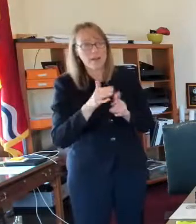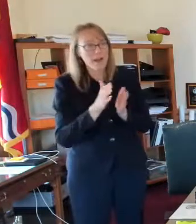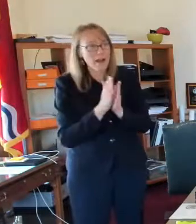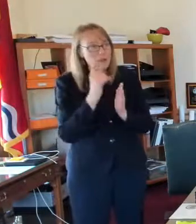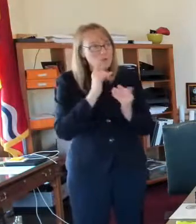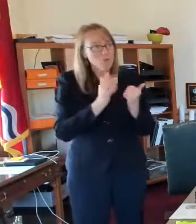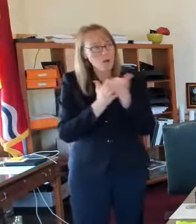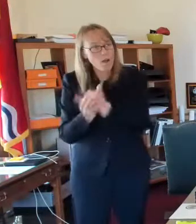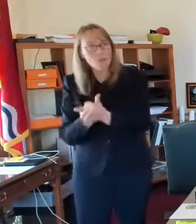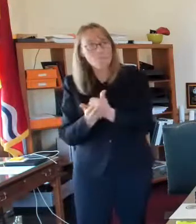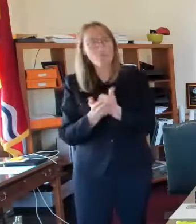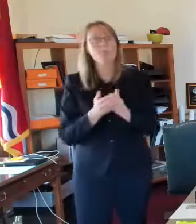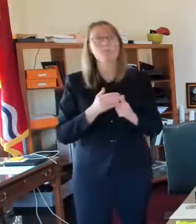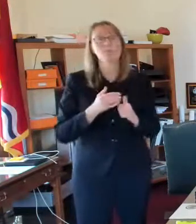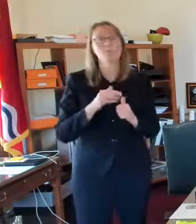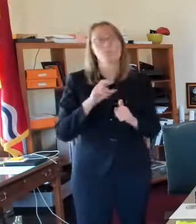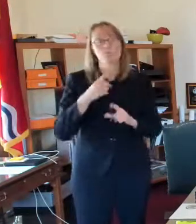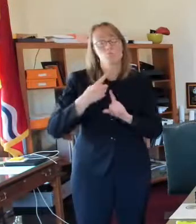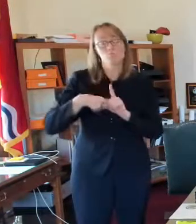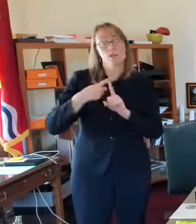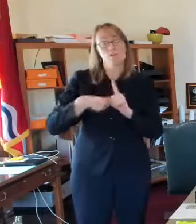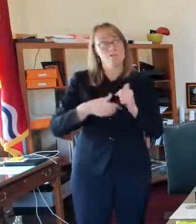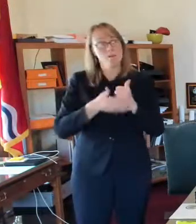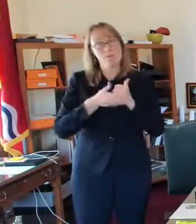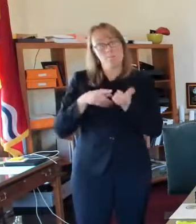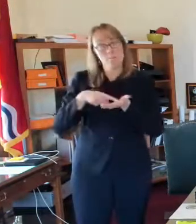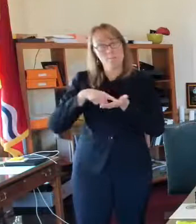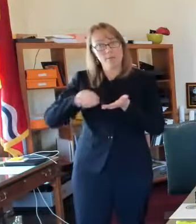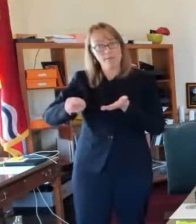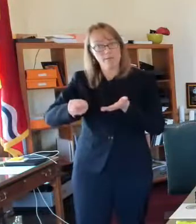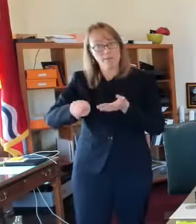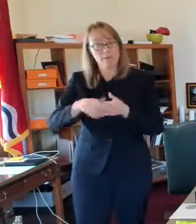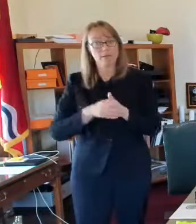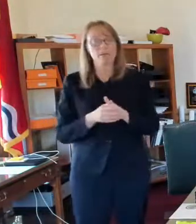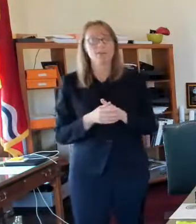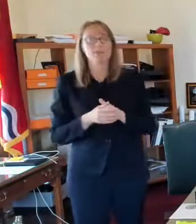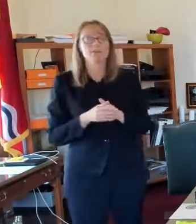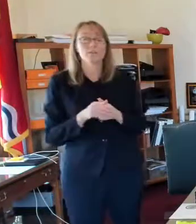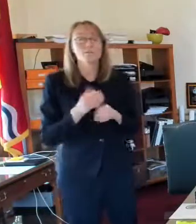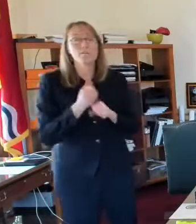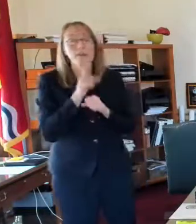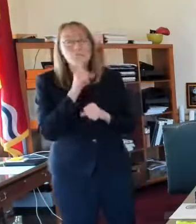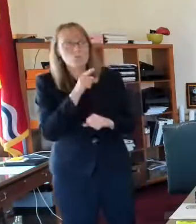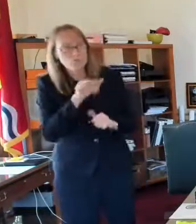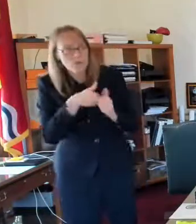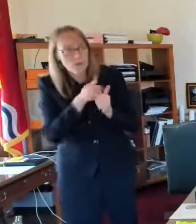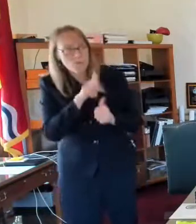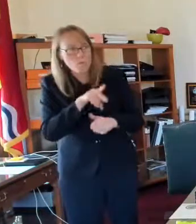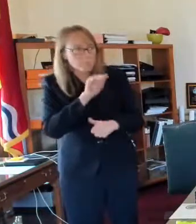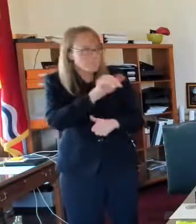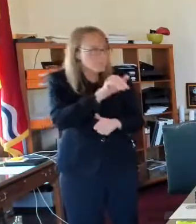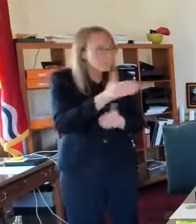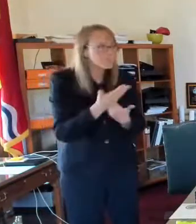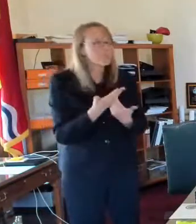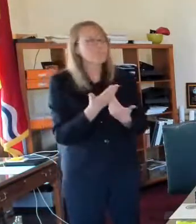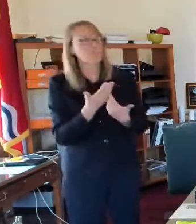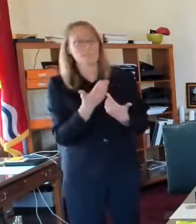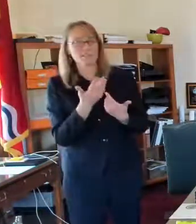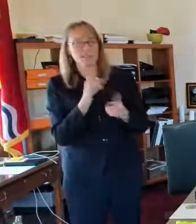the email from the folks processing your paperwork. It's probably electronic, but your